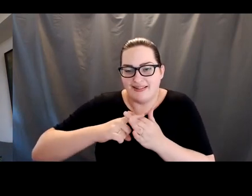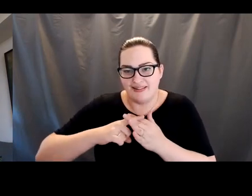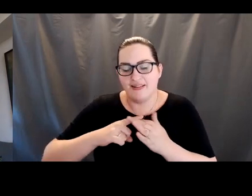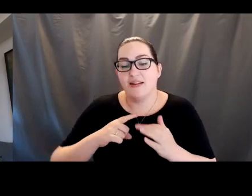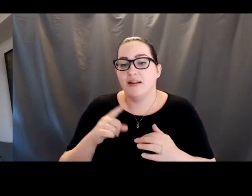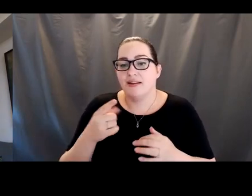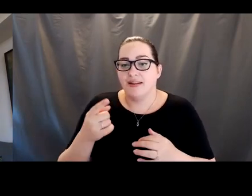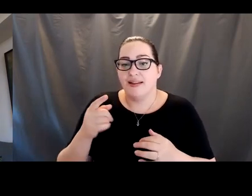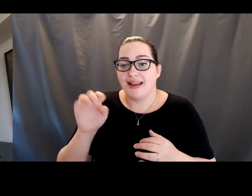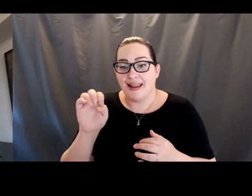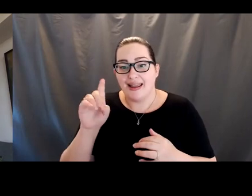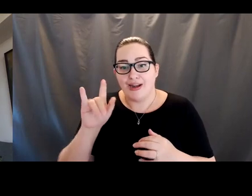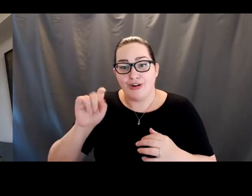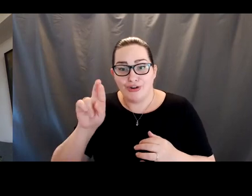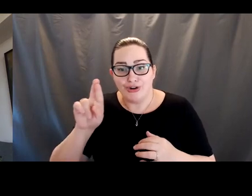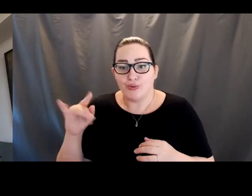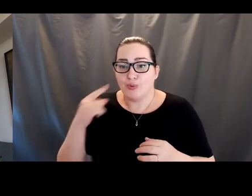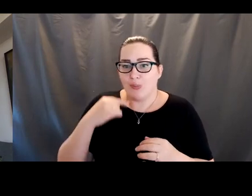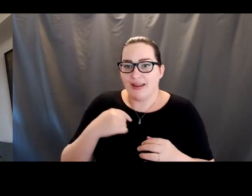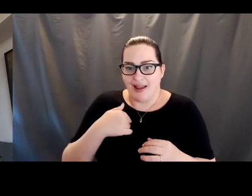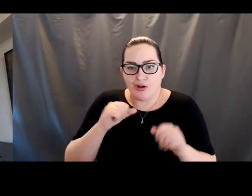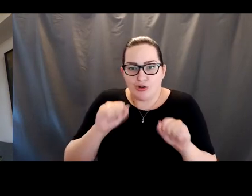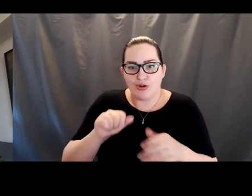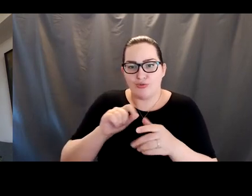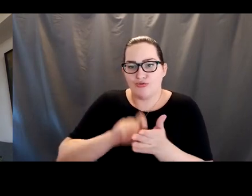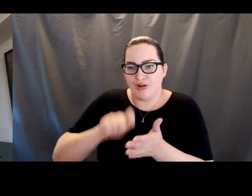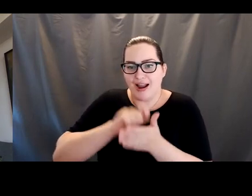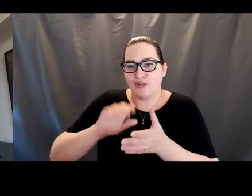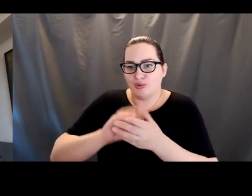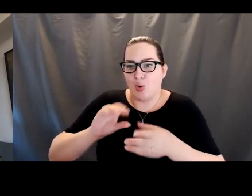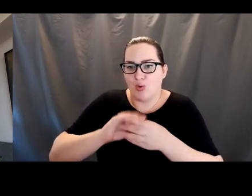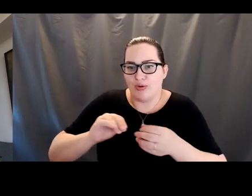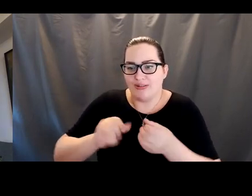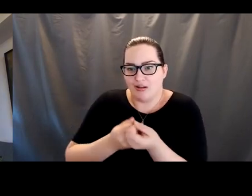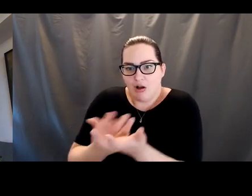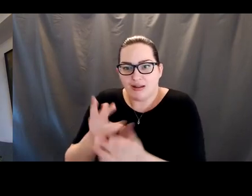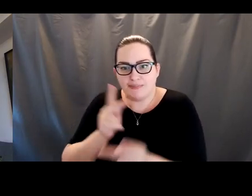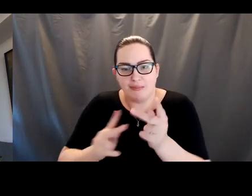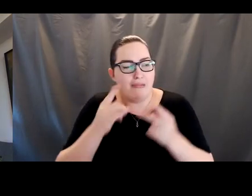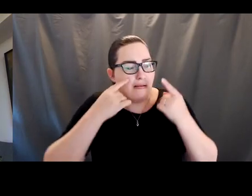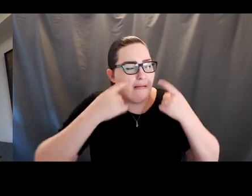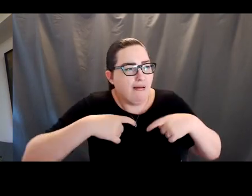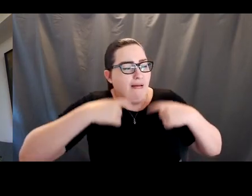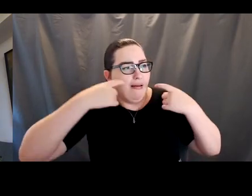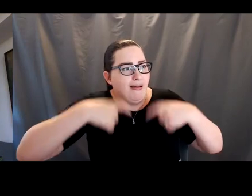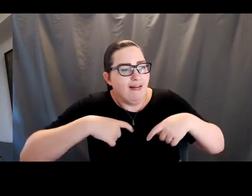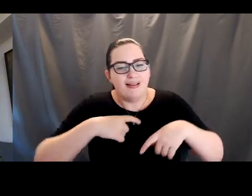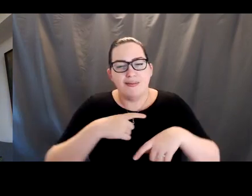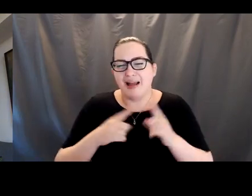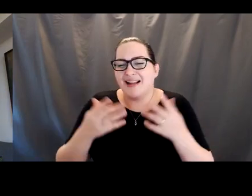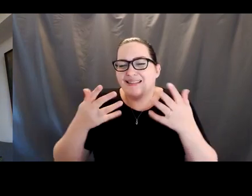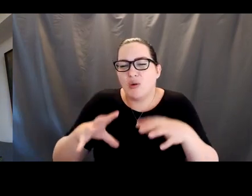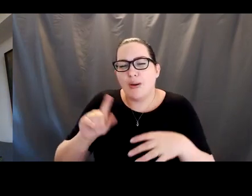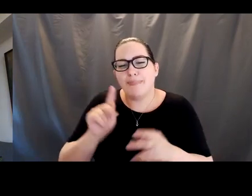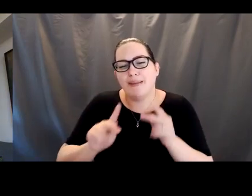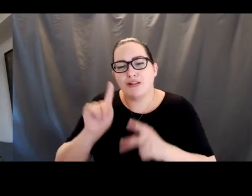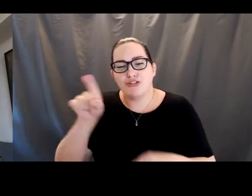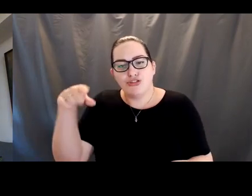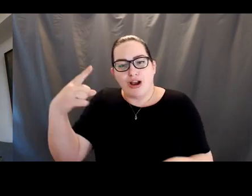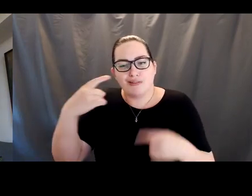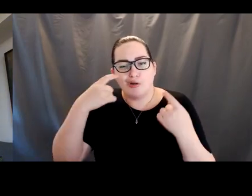I know how to write stories that make people cry, but I didn't just want to make people cry. I wanted to actually change things,